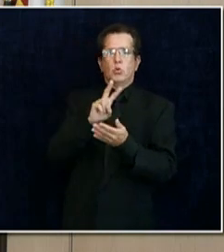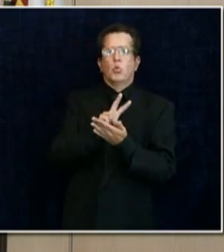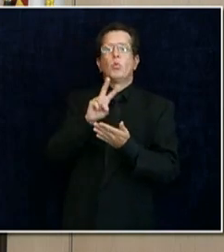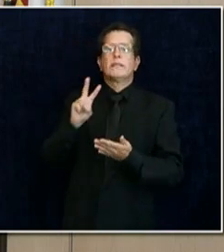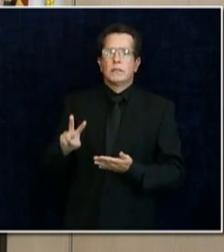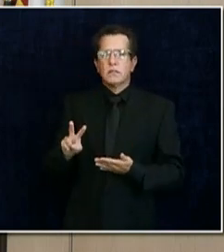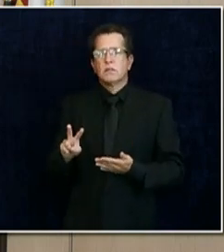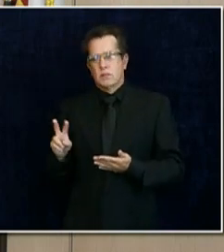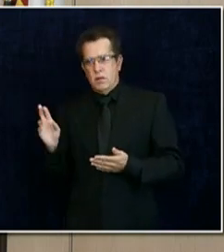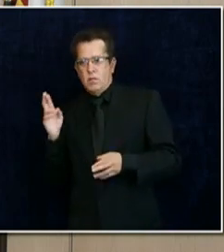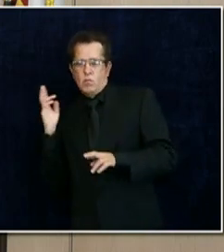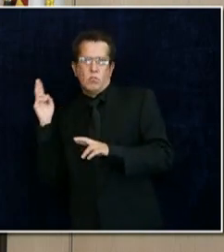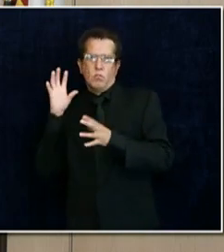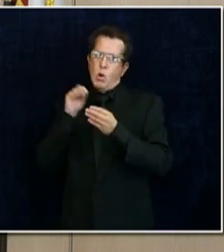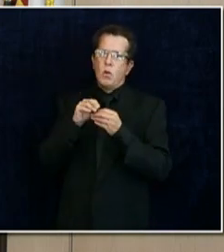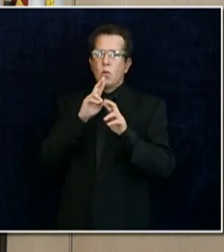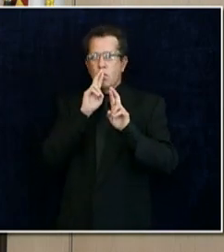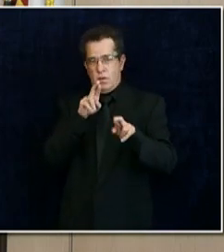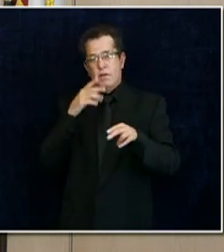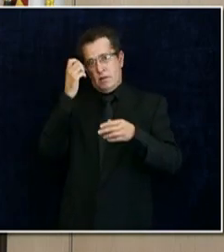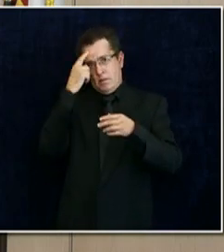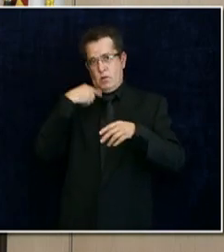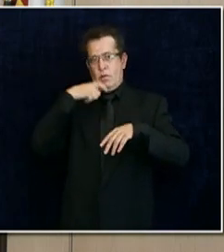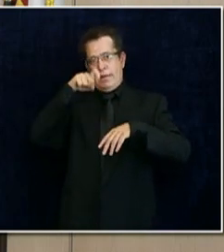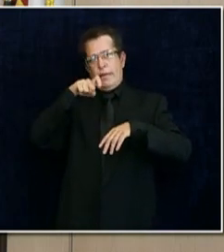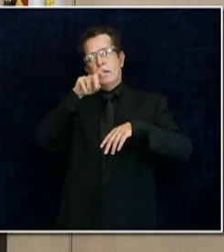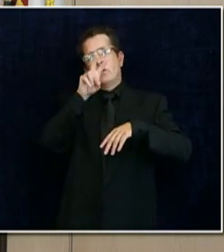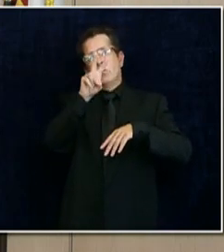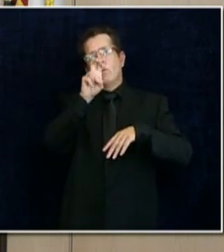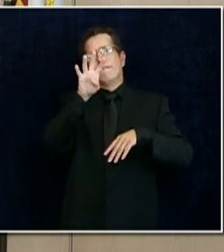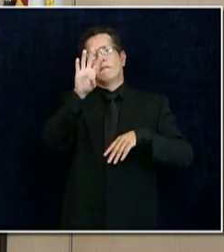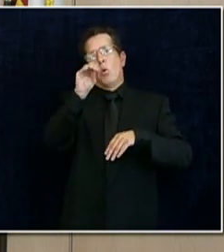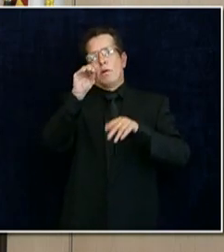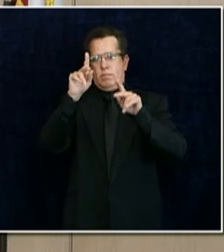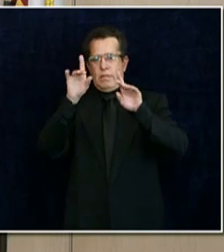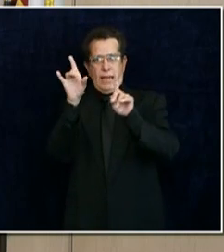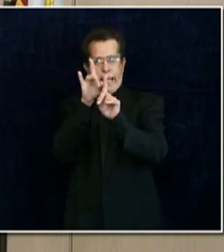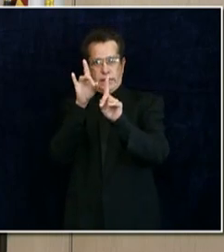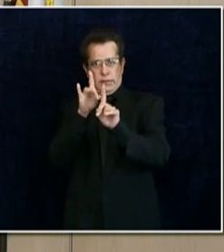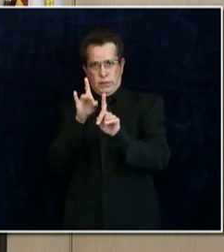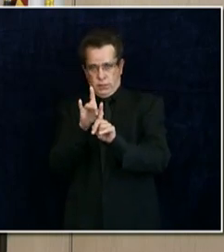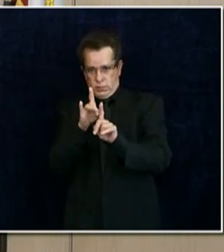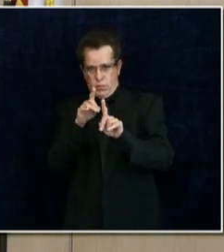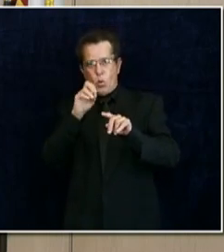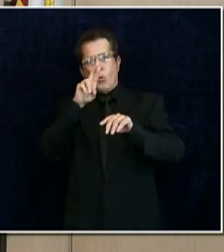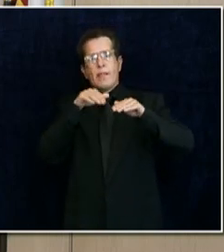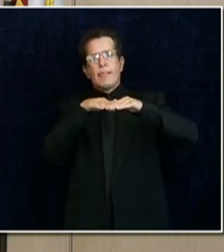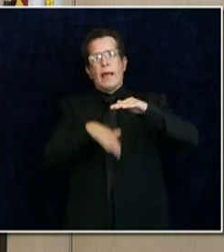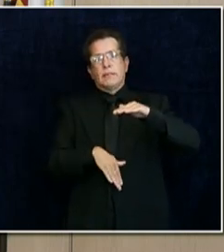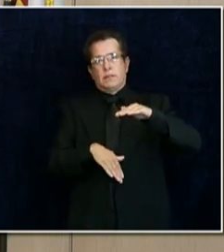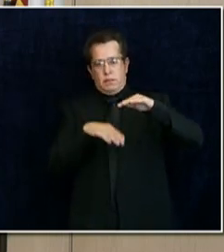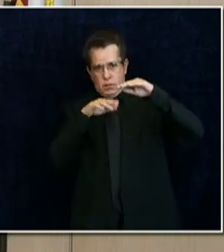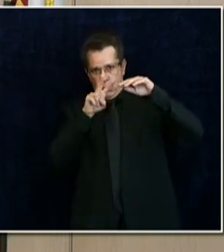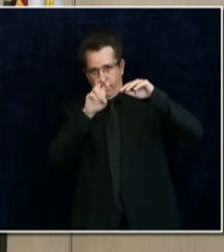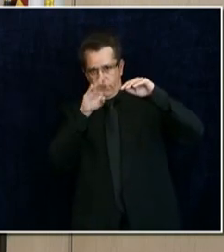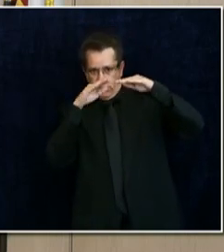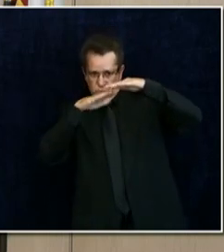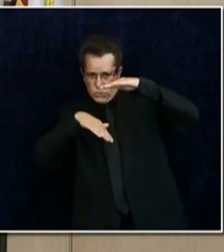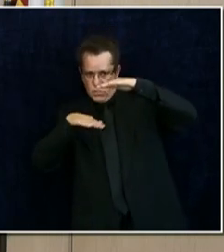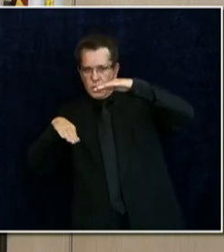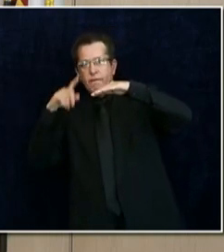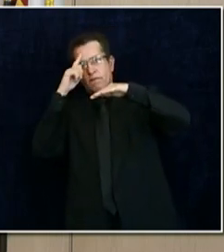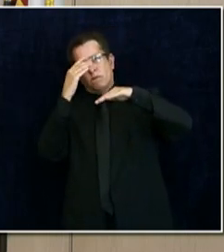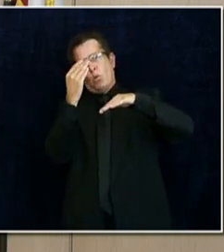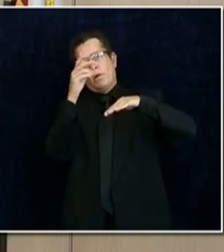reminder, we would need to have 240 cases or less each day for 14 days to